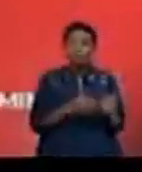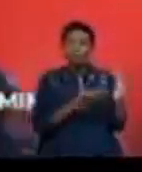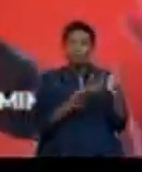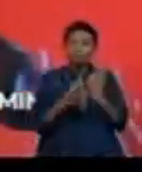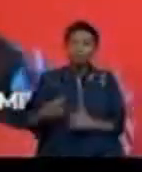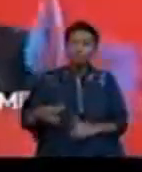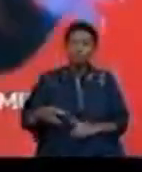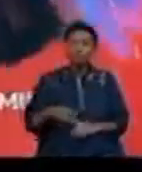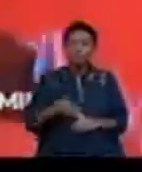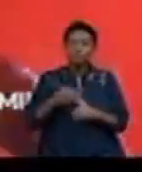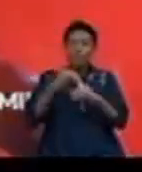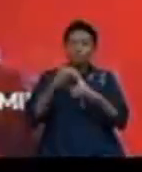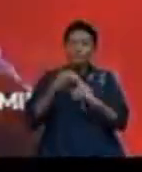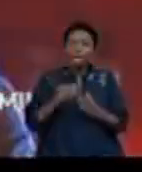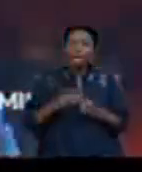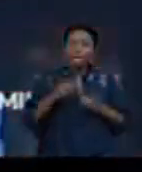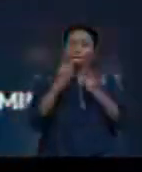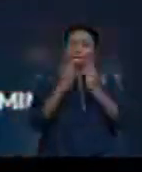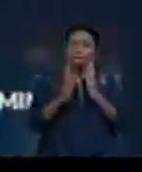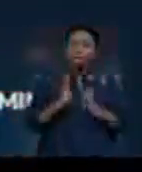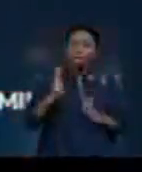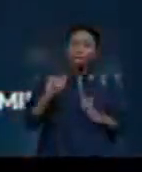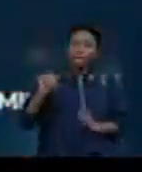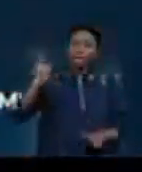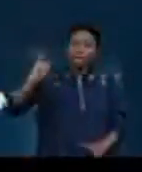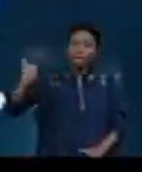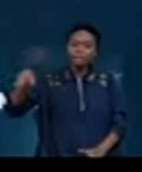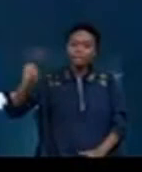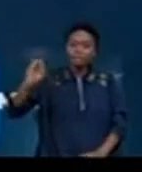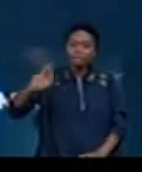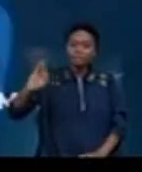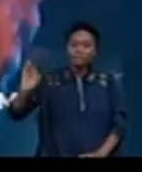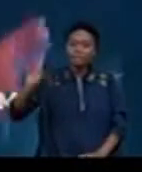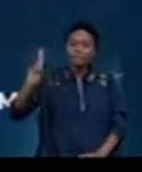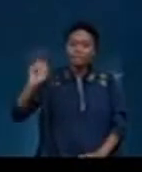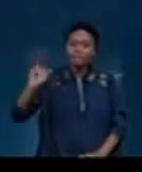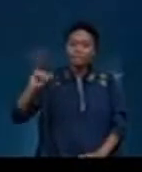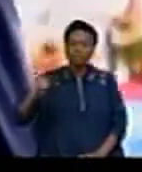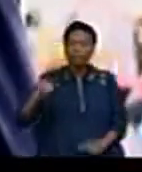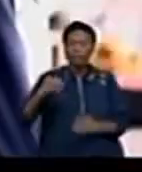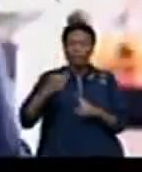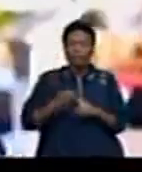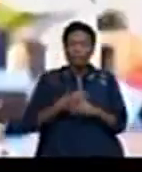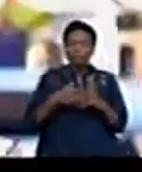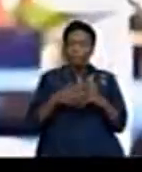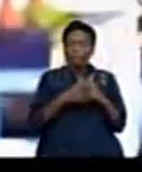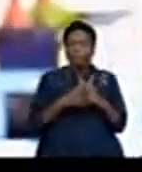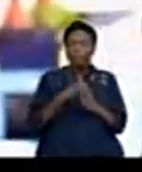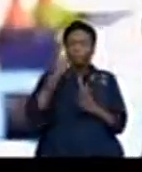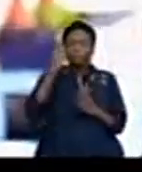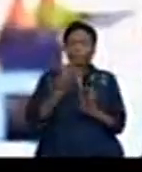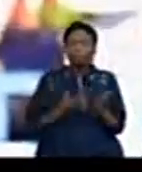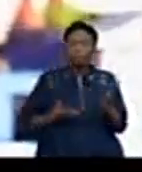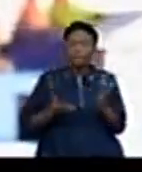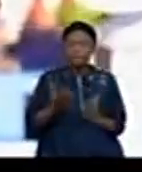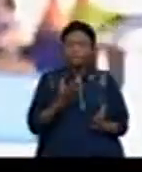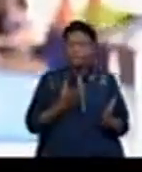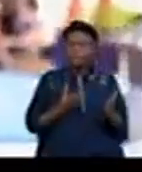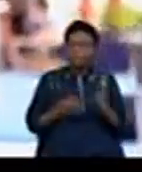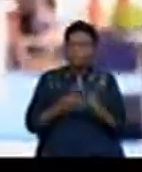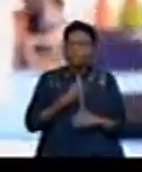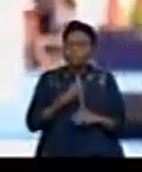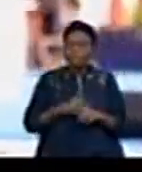music ministration by Jeff Deal from the USA. God's servant, our international